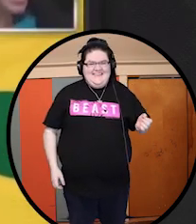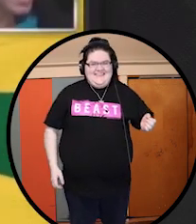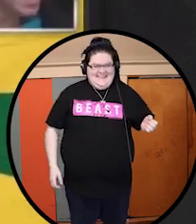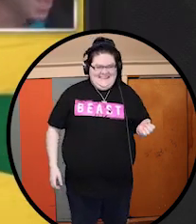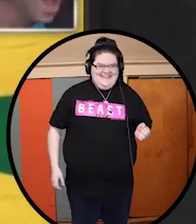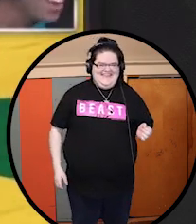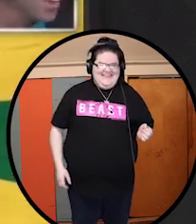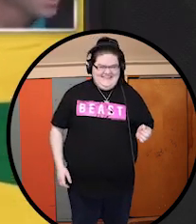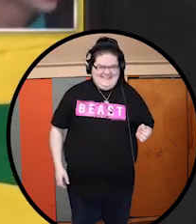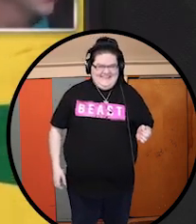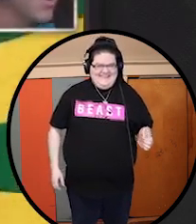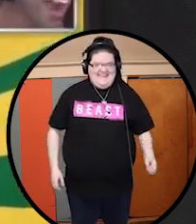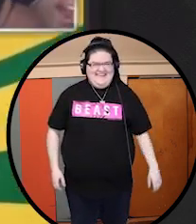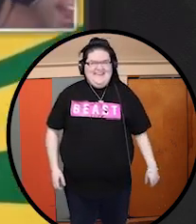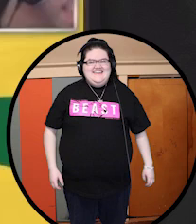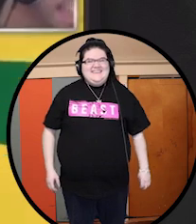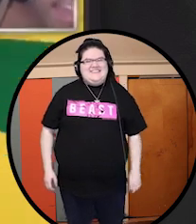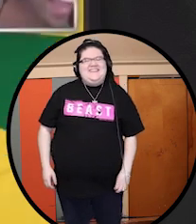prick!